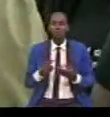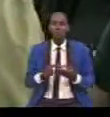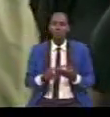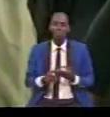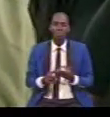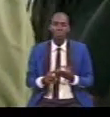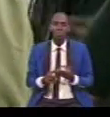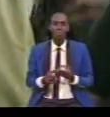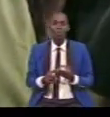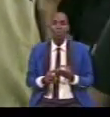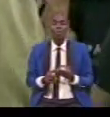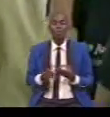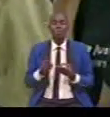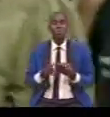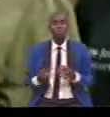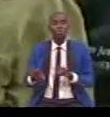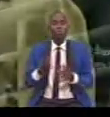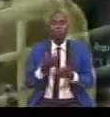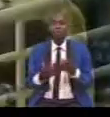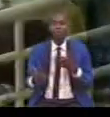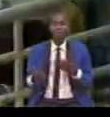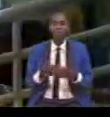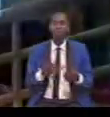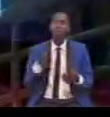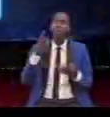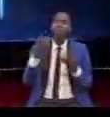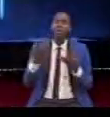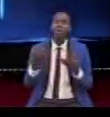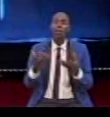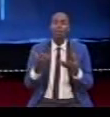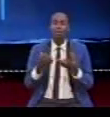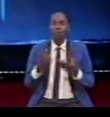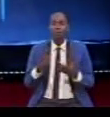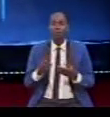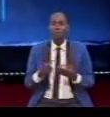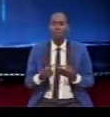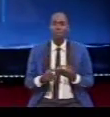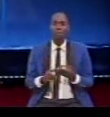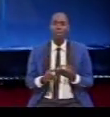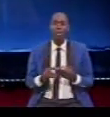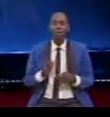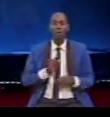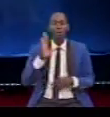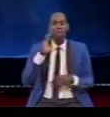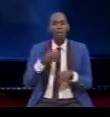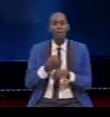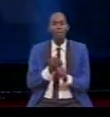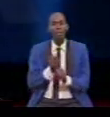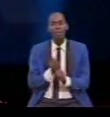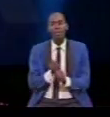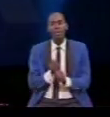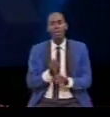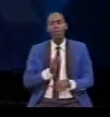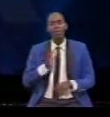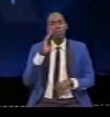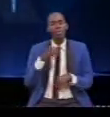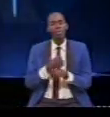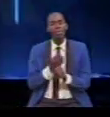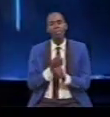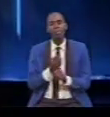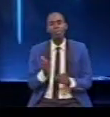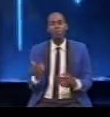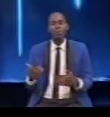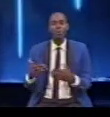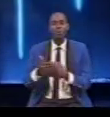to. To do whatever You want to. I will make, and I will